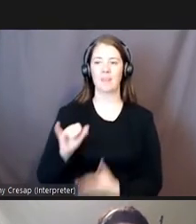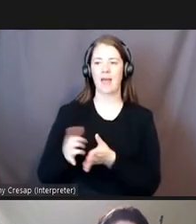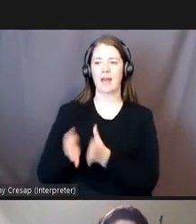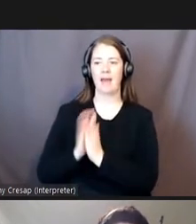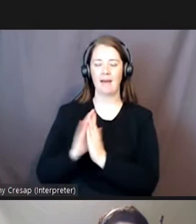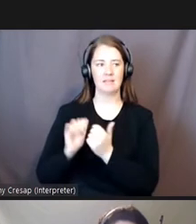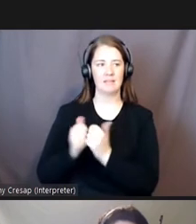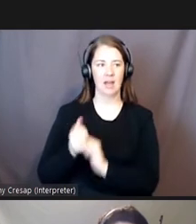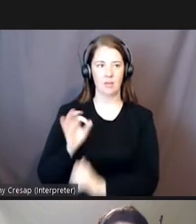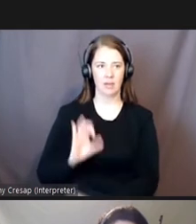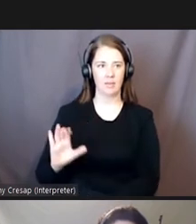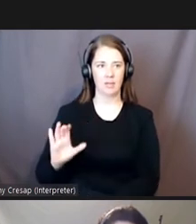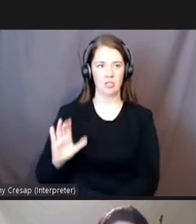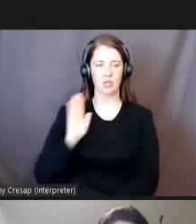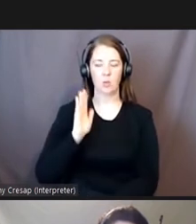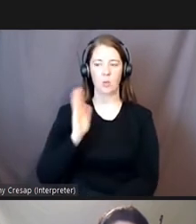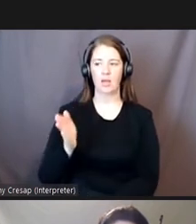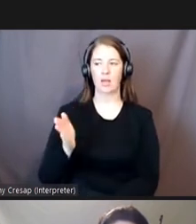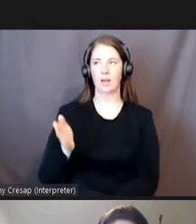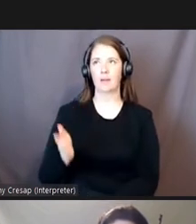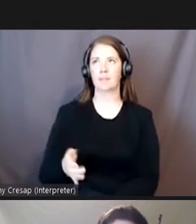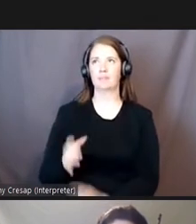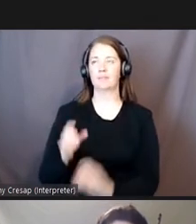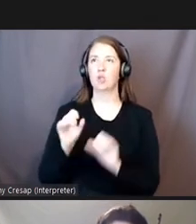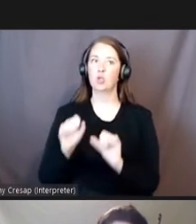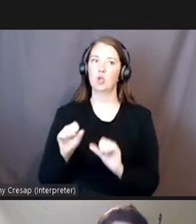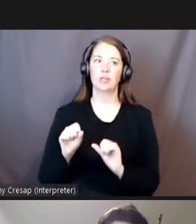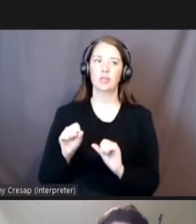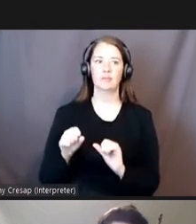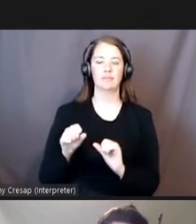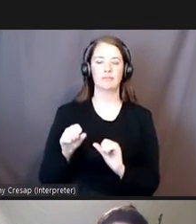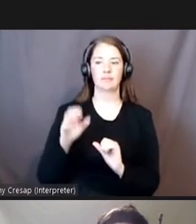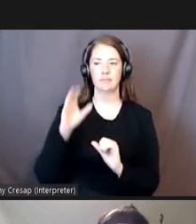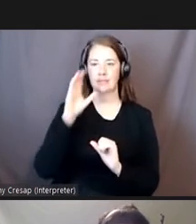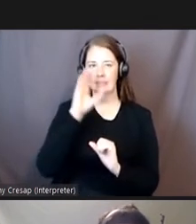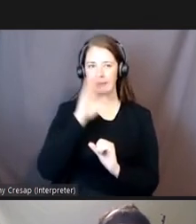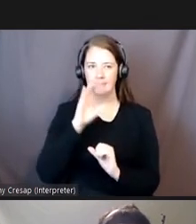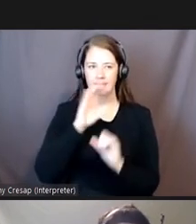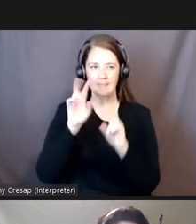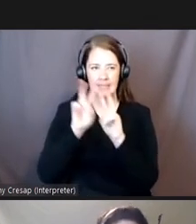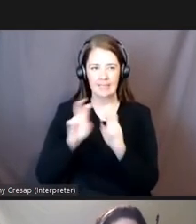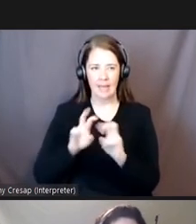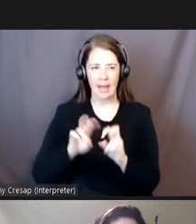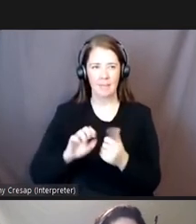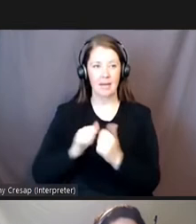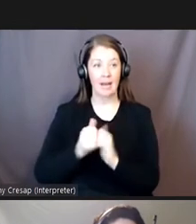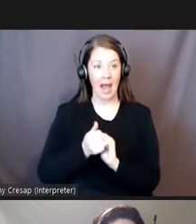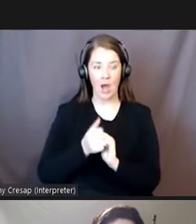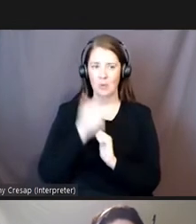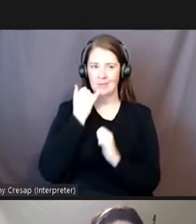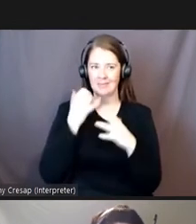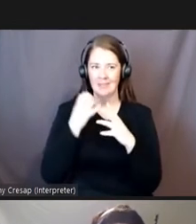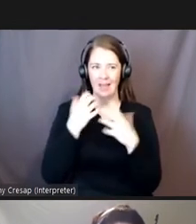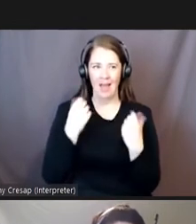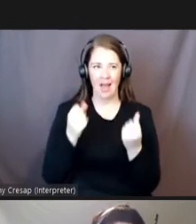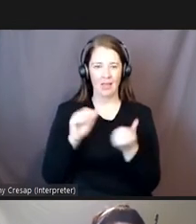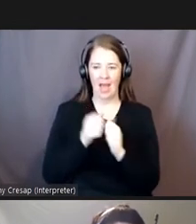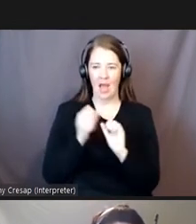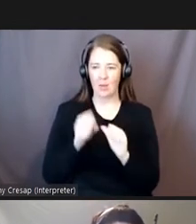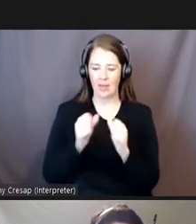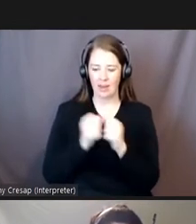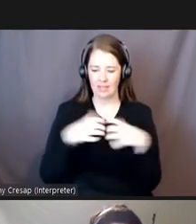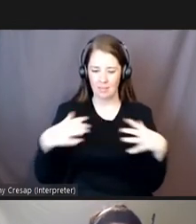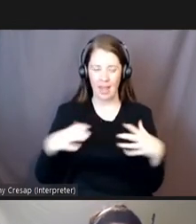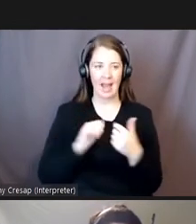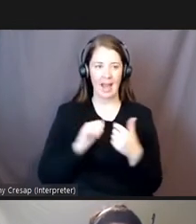the commission could, you know, examine how telehealth could be expanded and how the Universal Service Fund